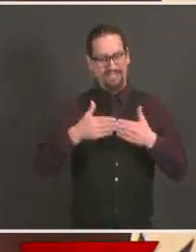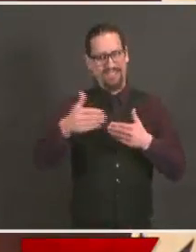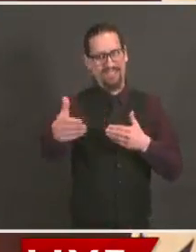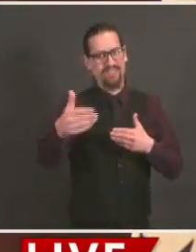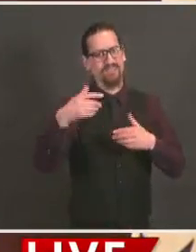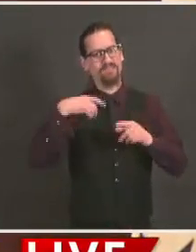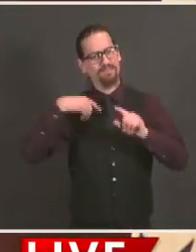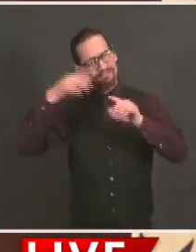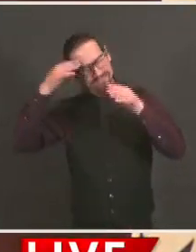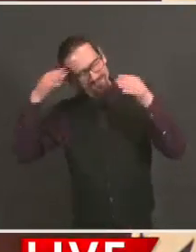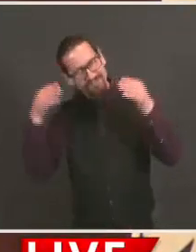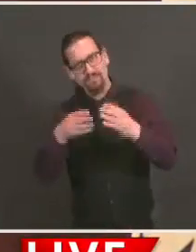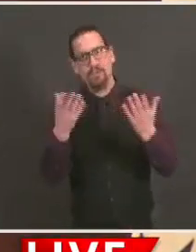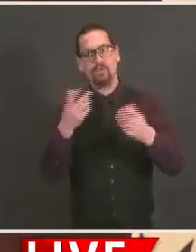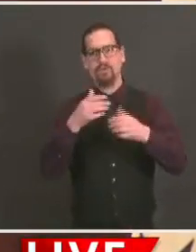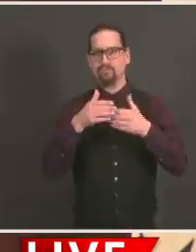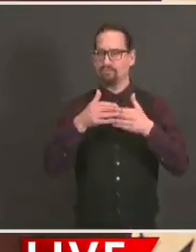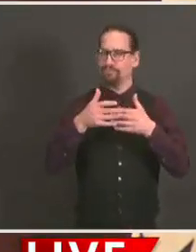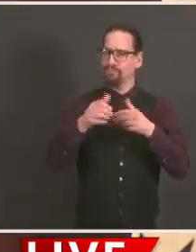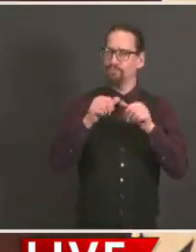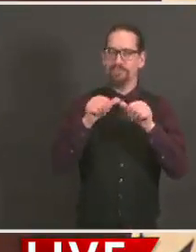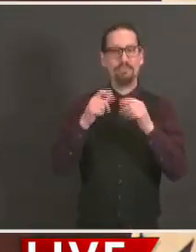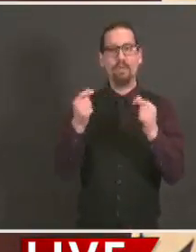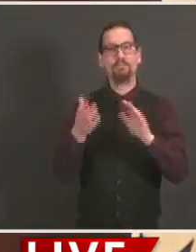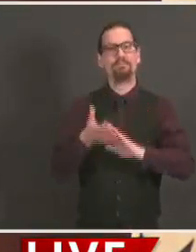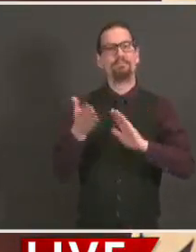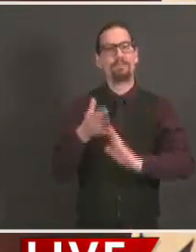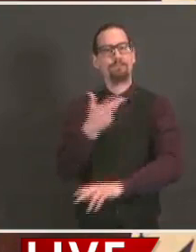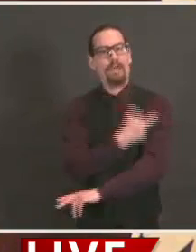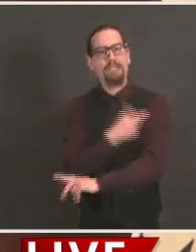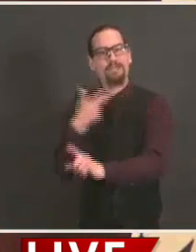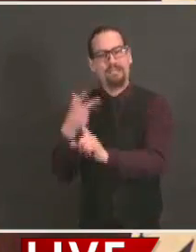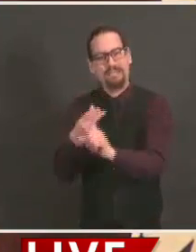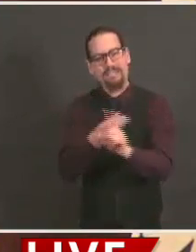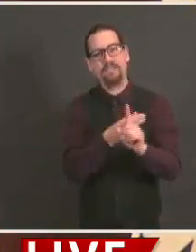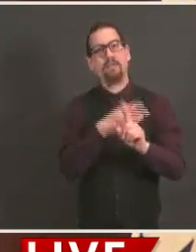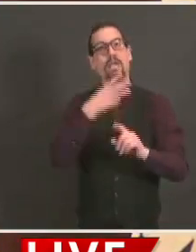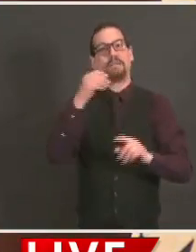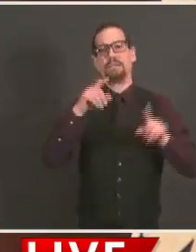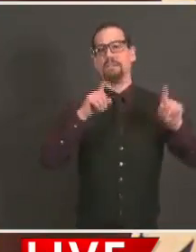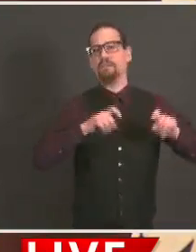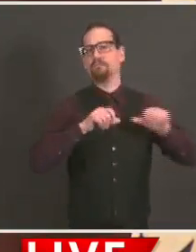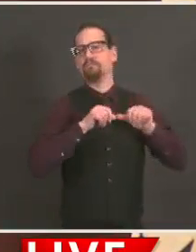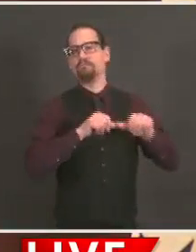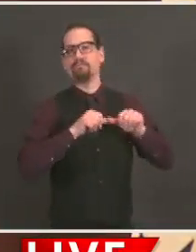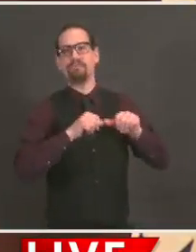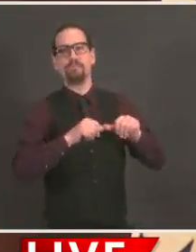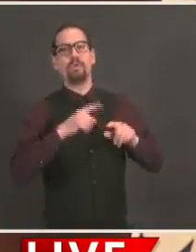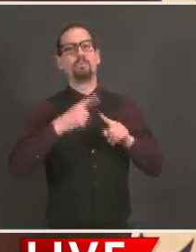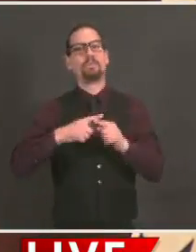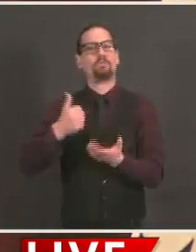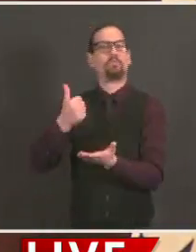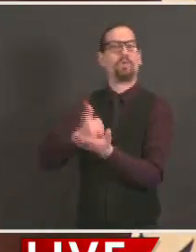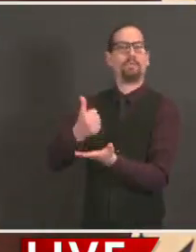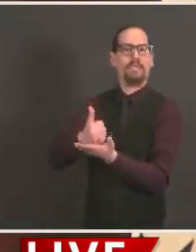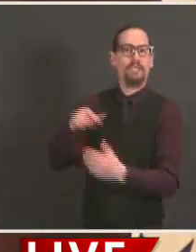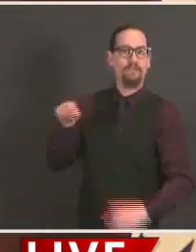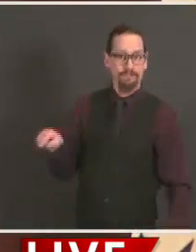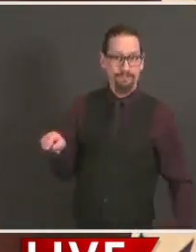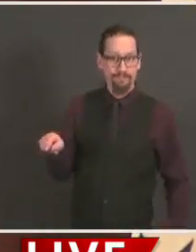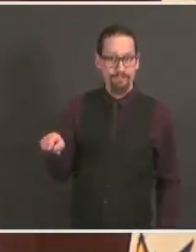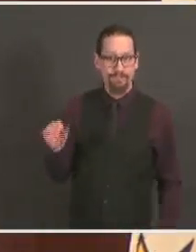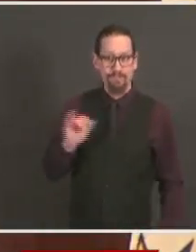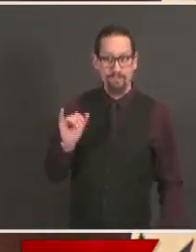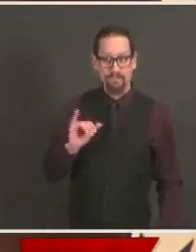is vaccination, testing, and treatment. on testing, we